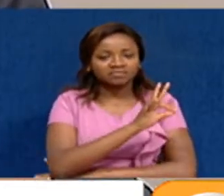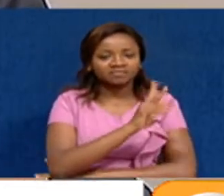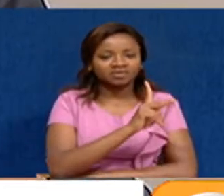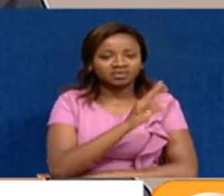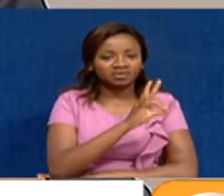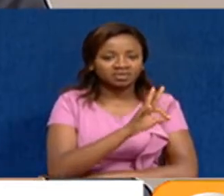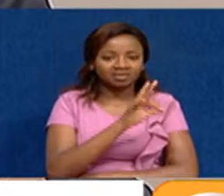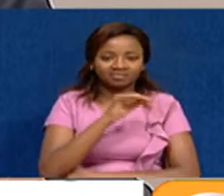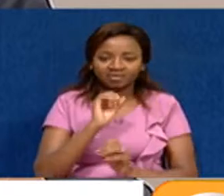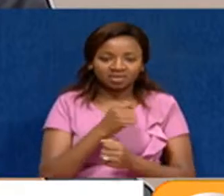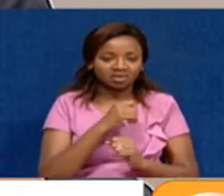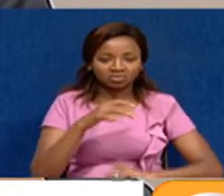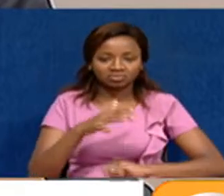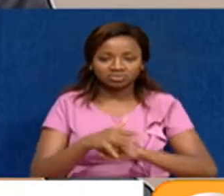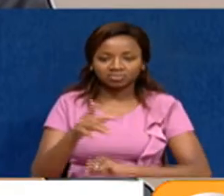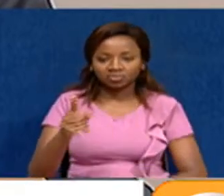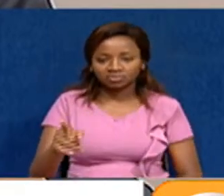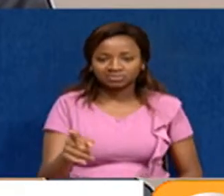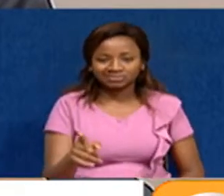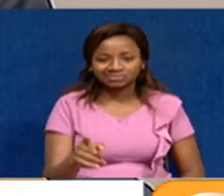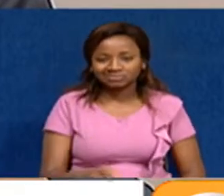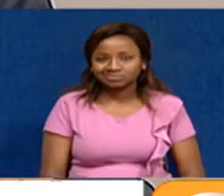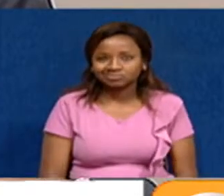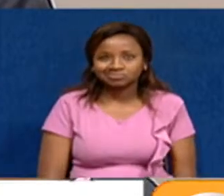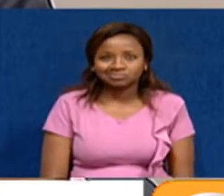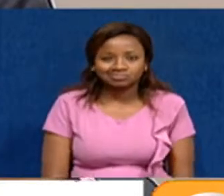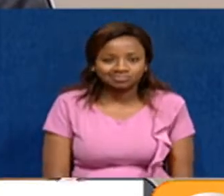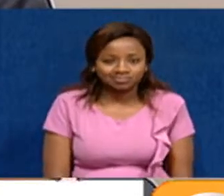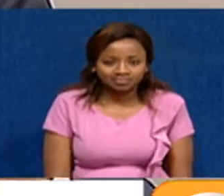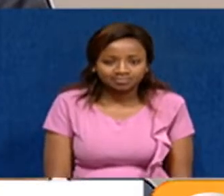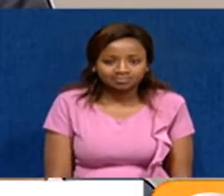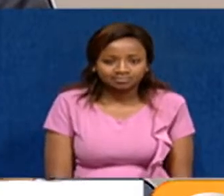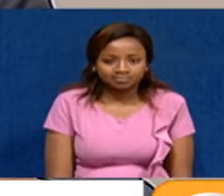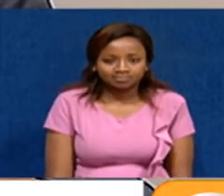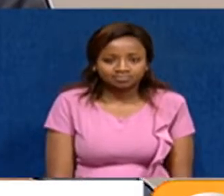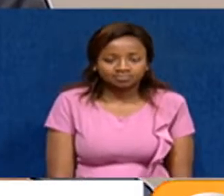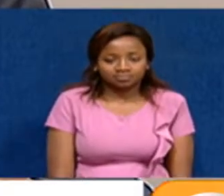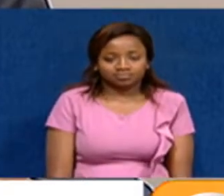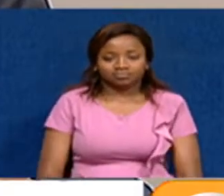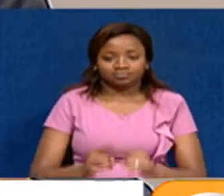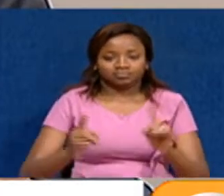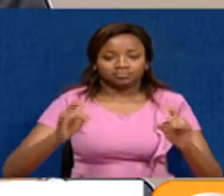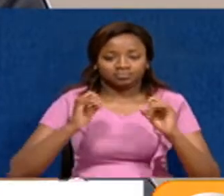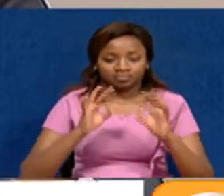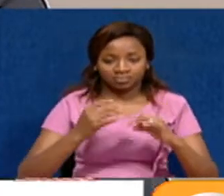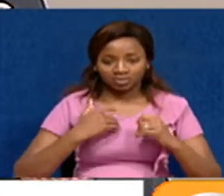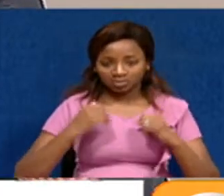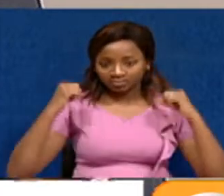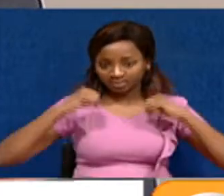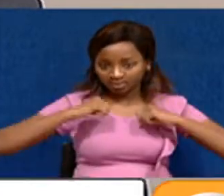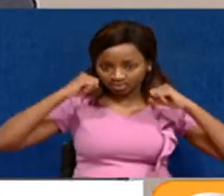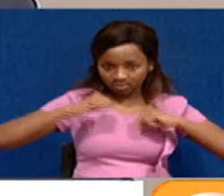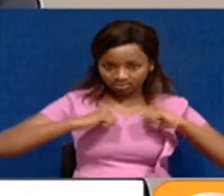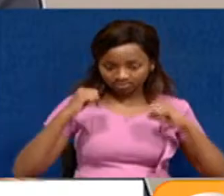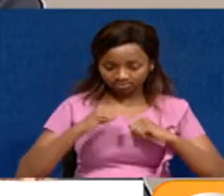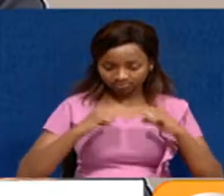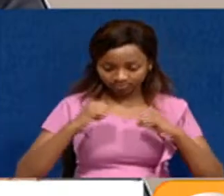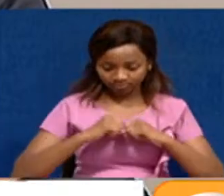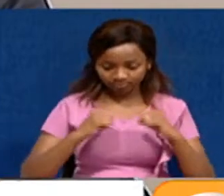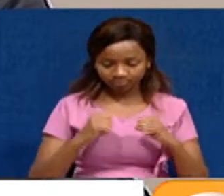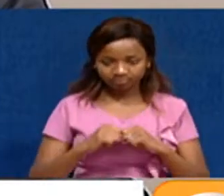honor that match. You see, so if there was concession, if there was an